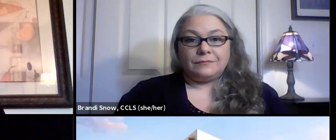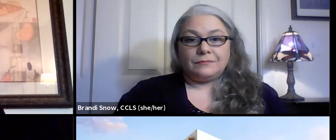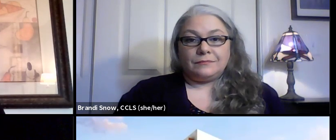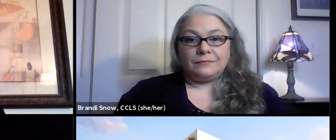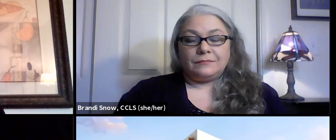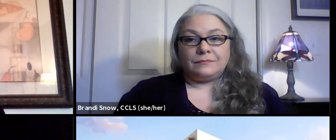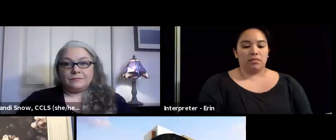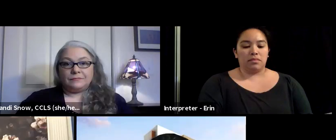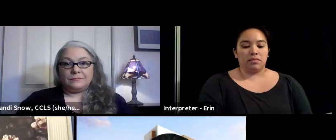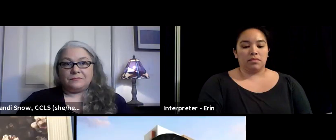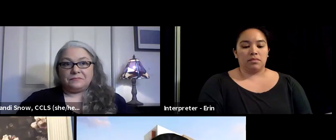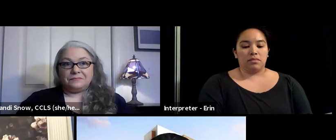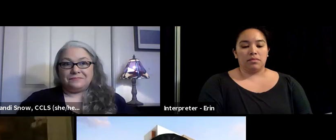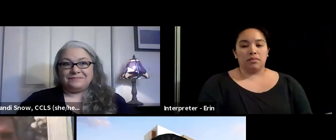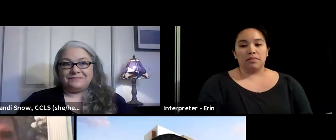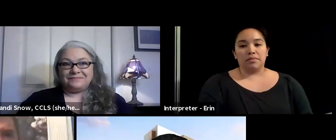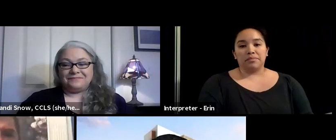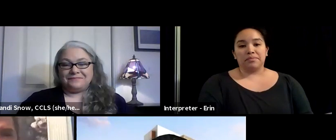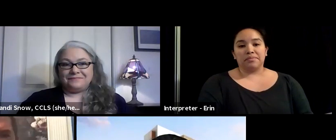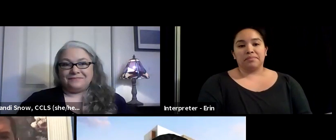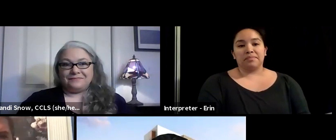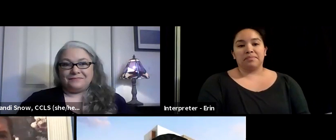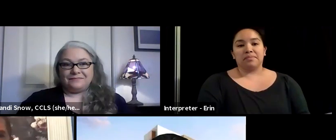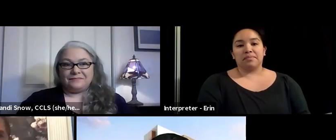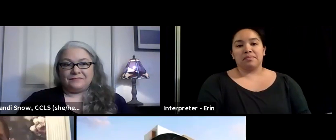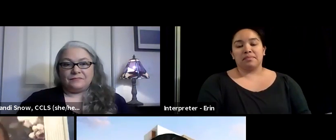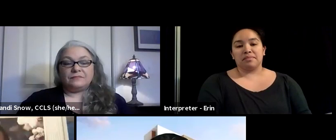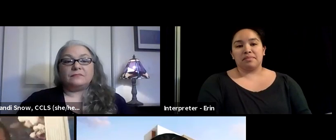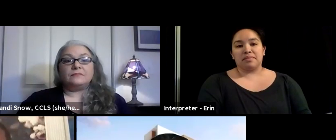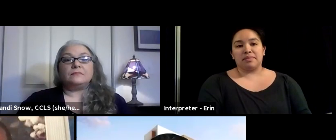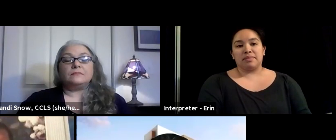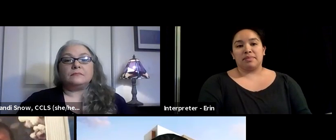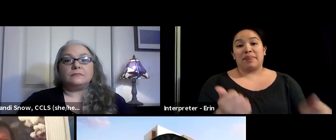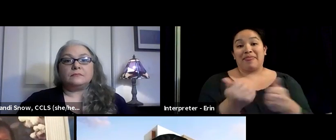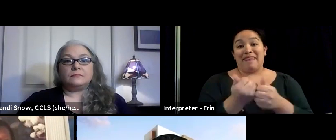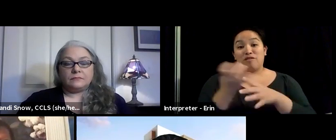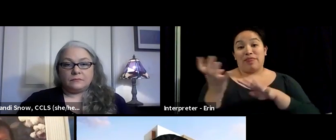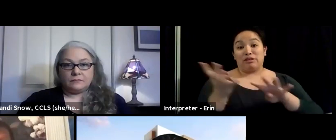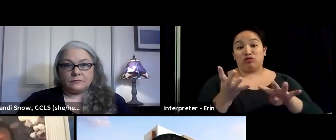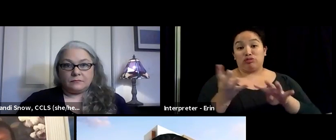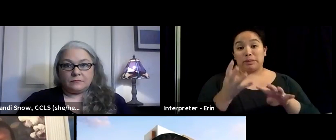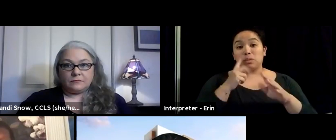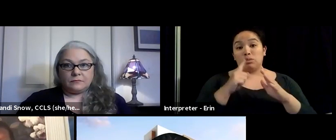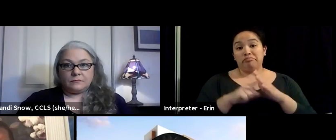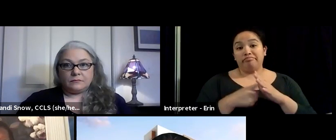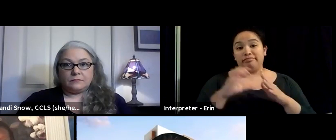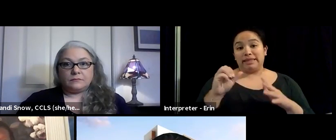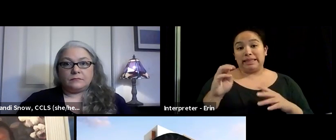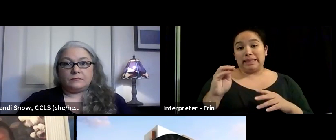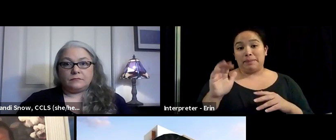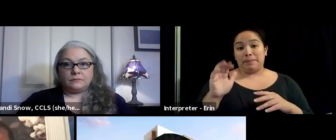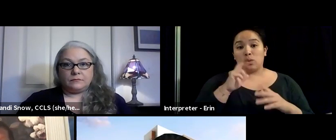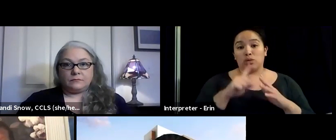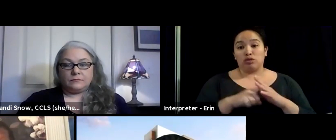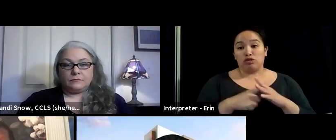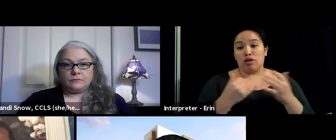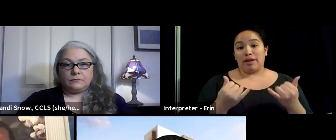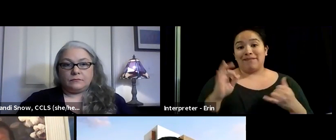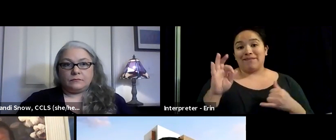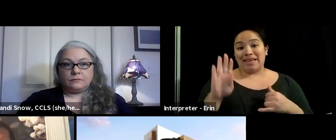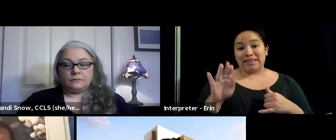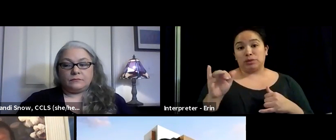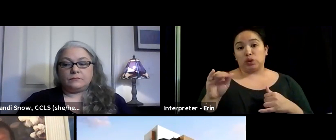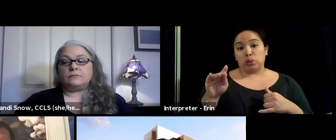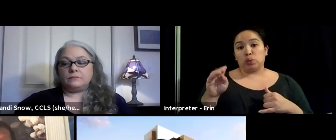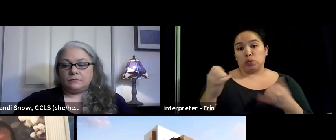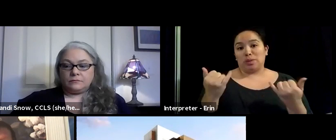The streams are both going now. CMAC's not going to start their actual stream until the meeting starts, however. Facebook and YouTube are both